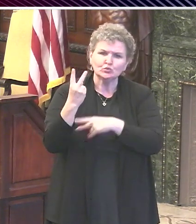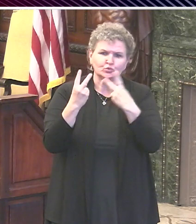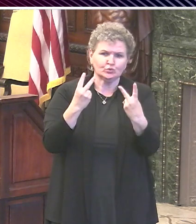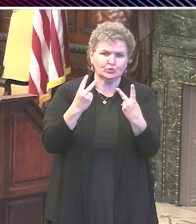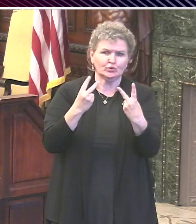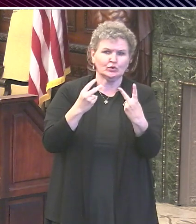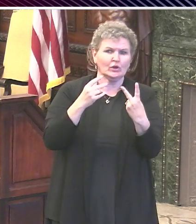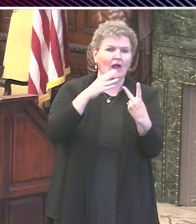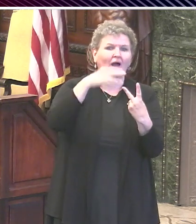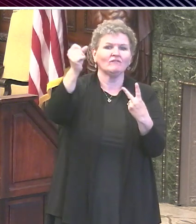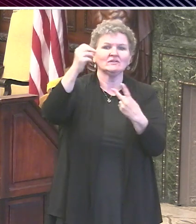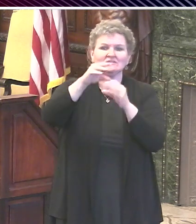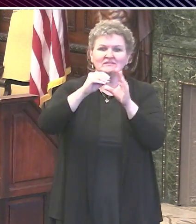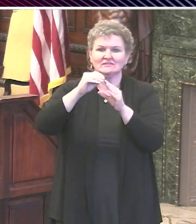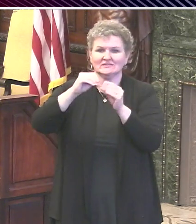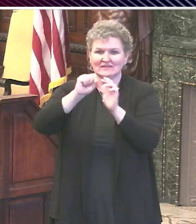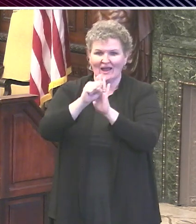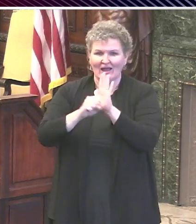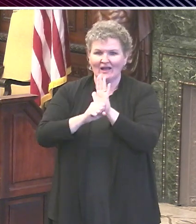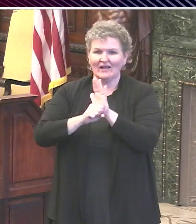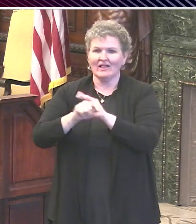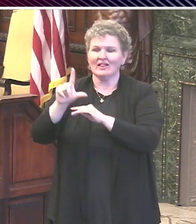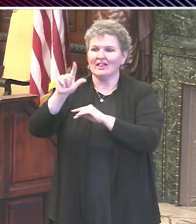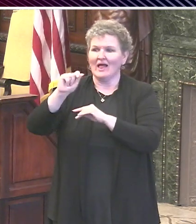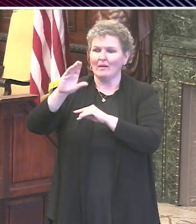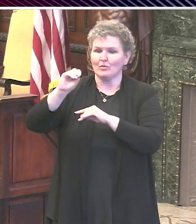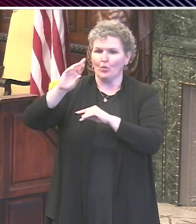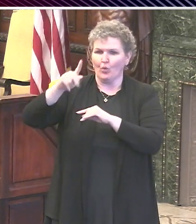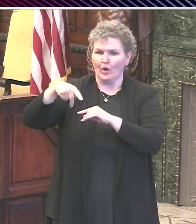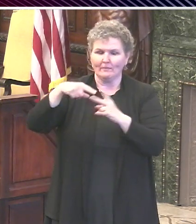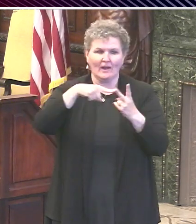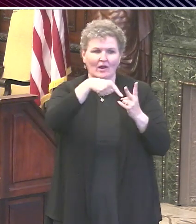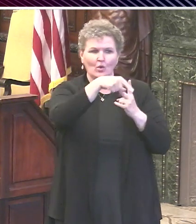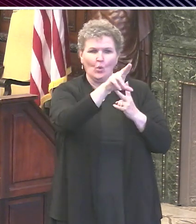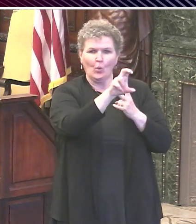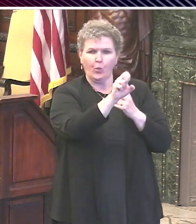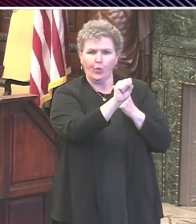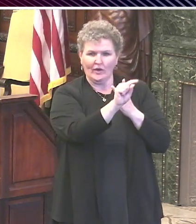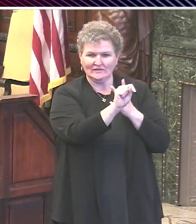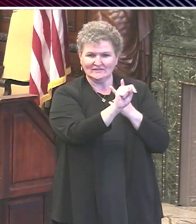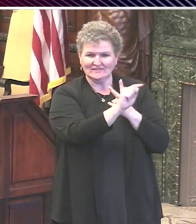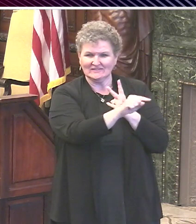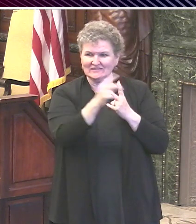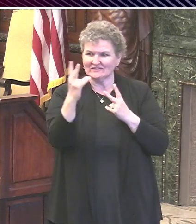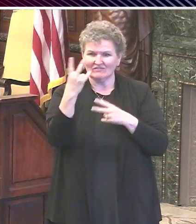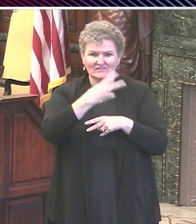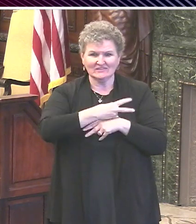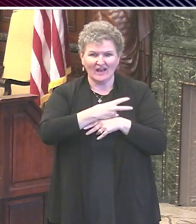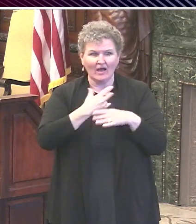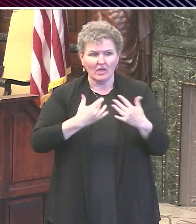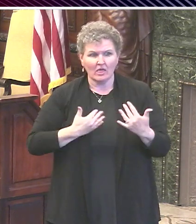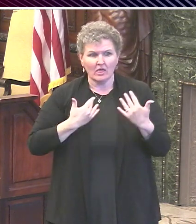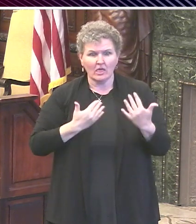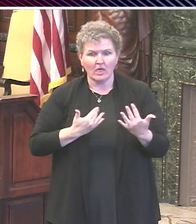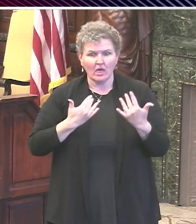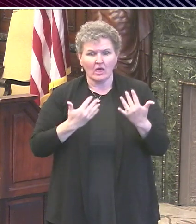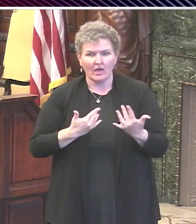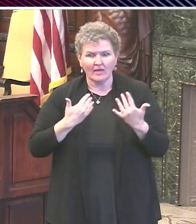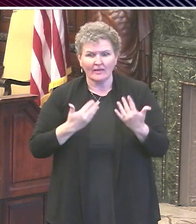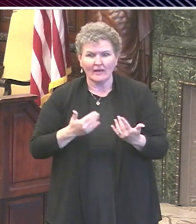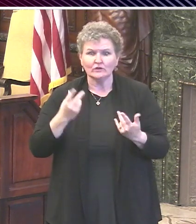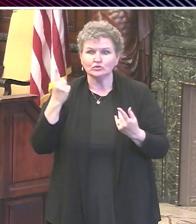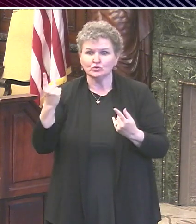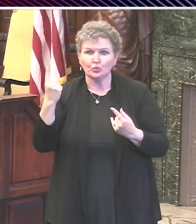out-of-state laboratories. That's LabCorp and Quest, 7 days or more. And these 2 labs do about 1/4 of the